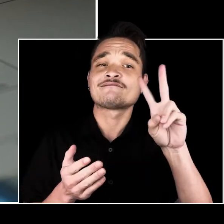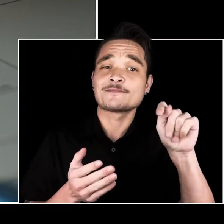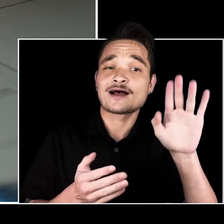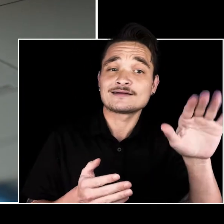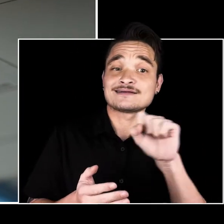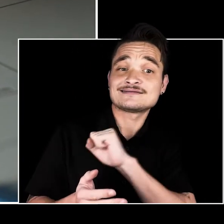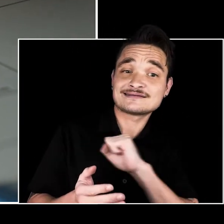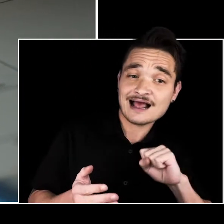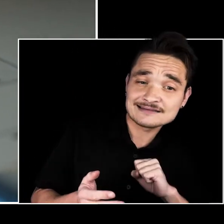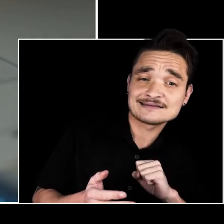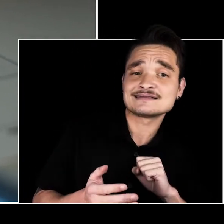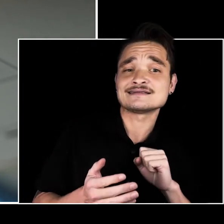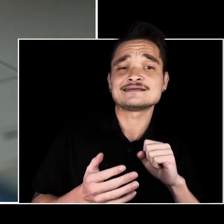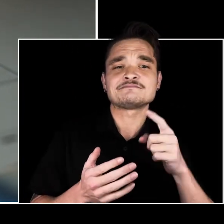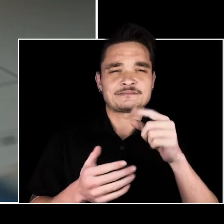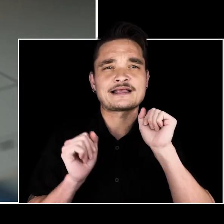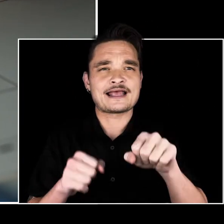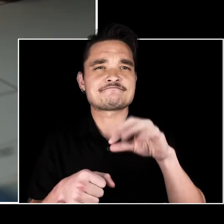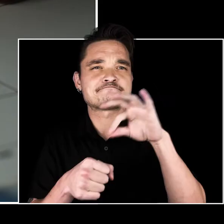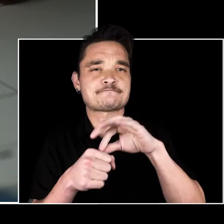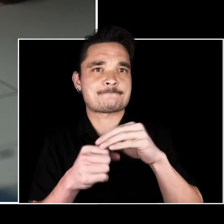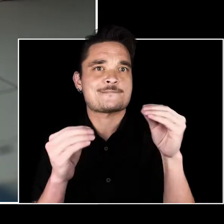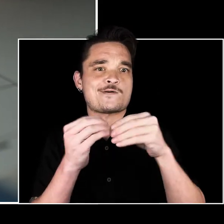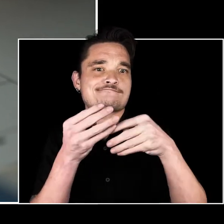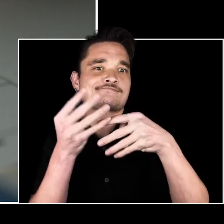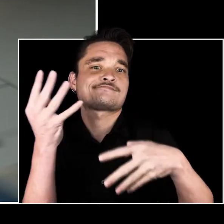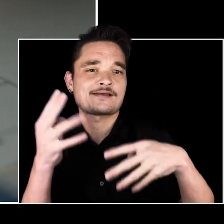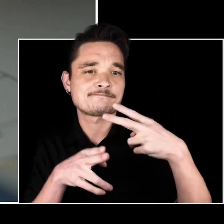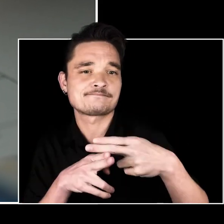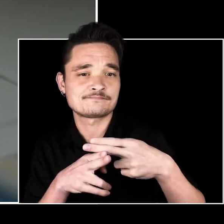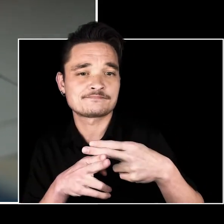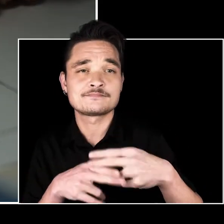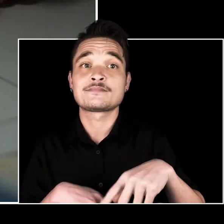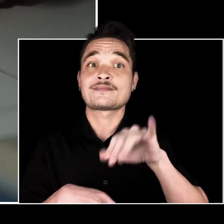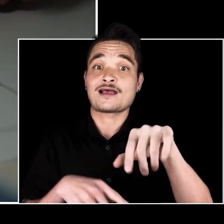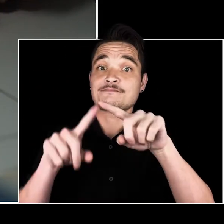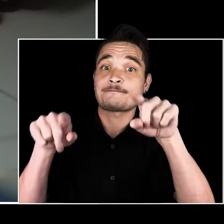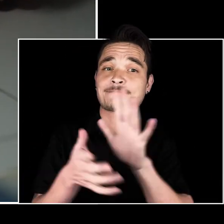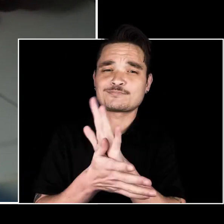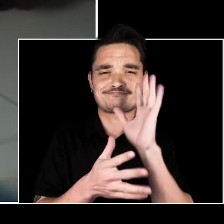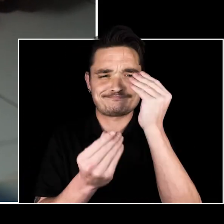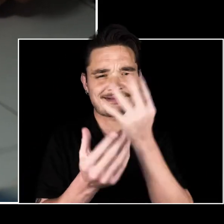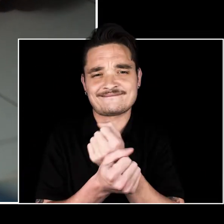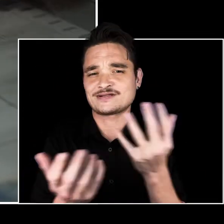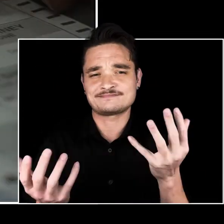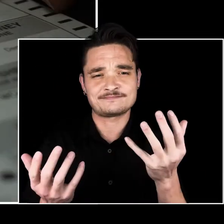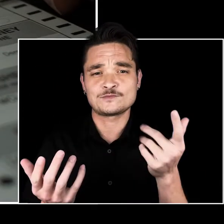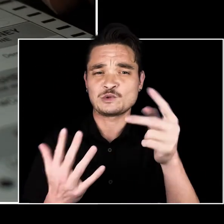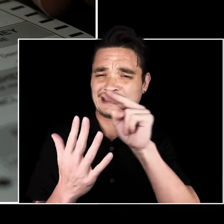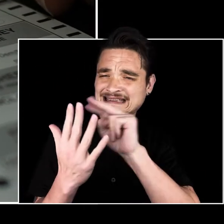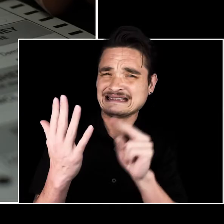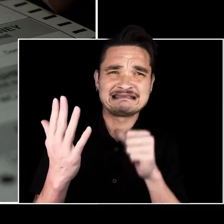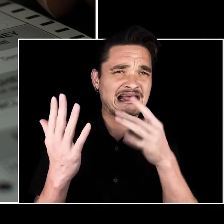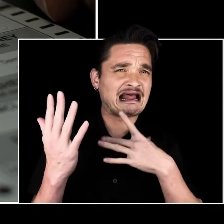for some elections, like the Vermont Senate, you will be able to vote for more than one. The ballot will tell you. If